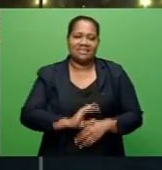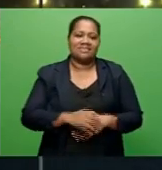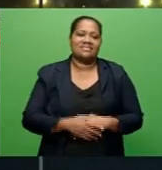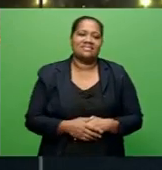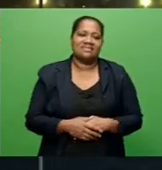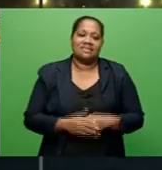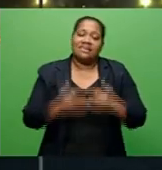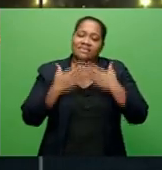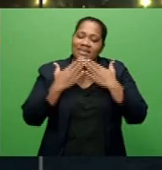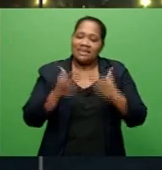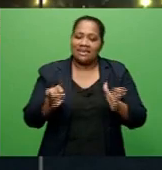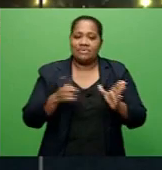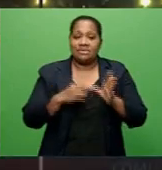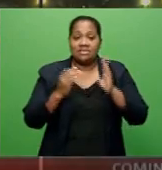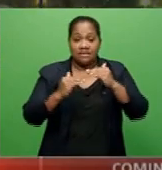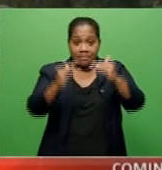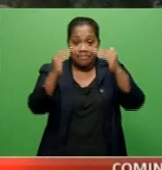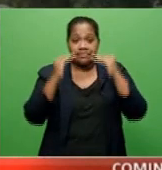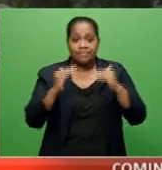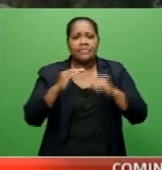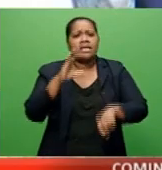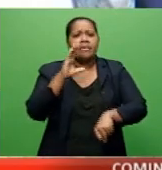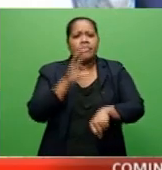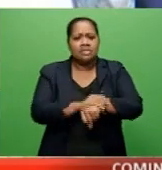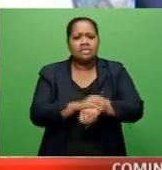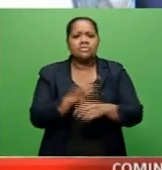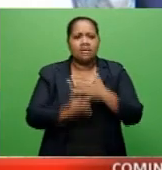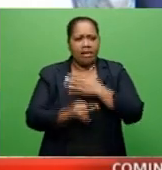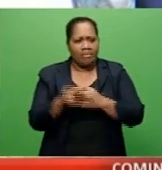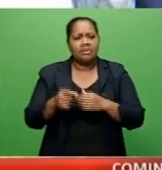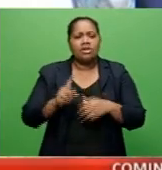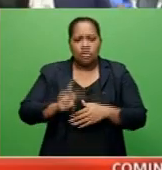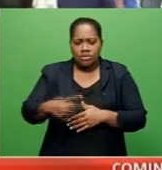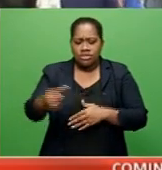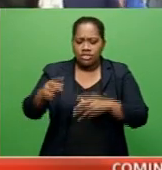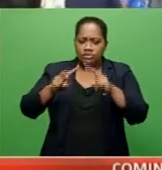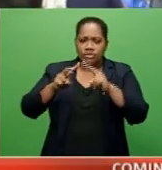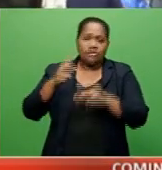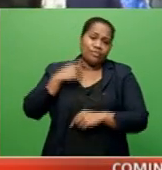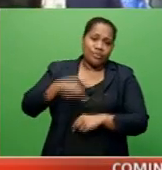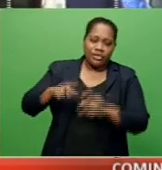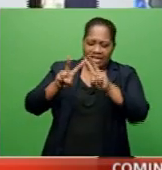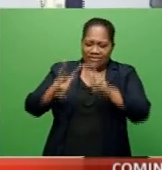Minaka Panisa. Up ahead, police pursue murder investigation.